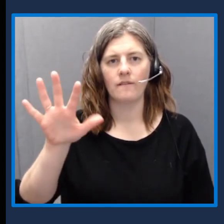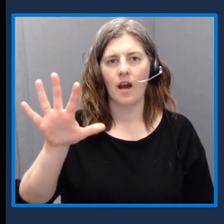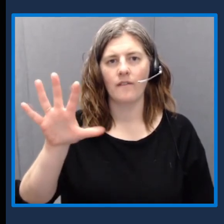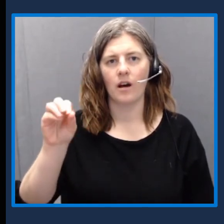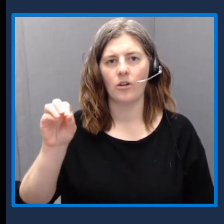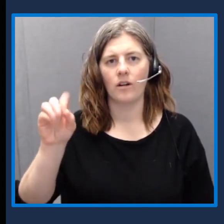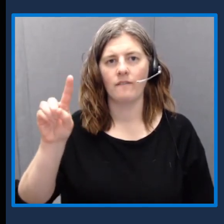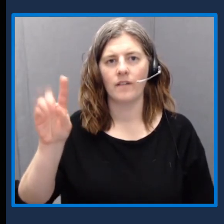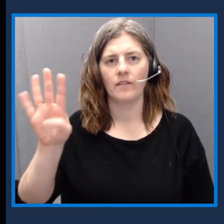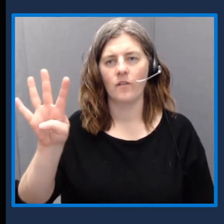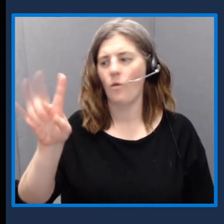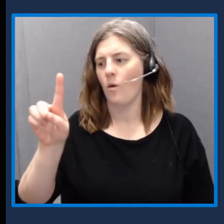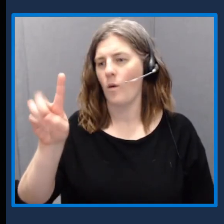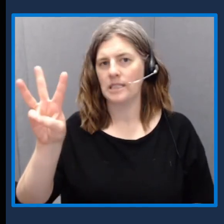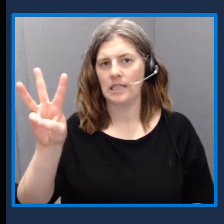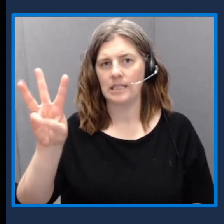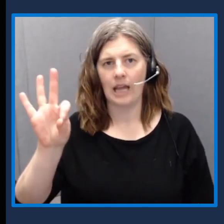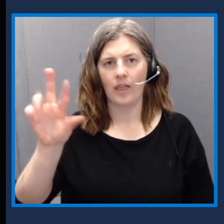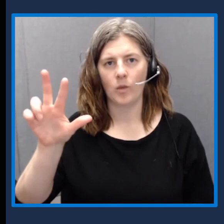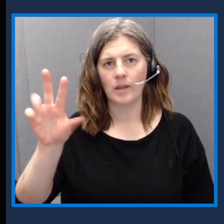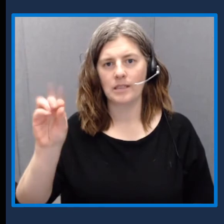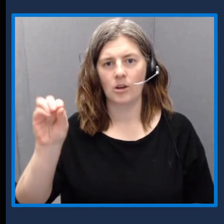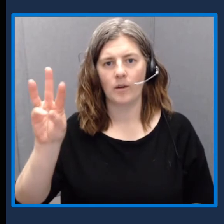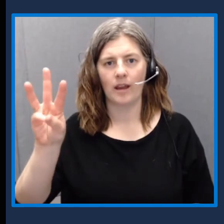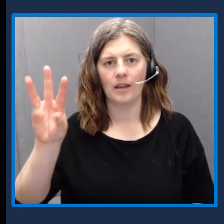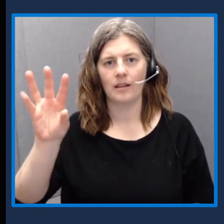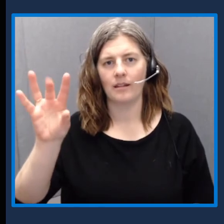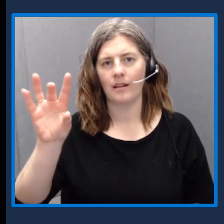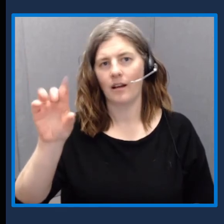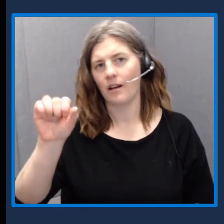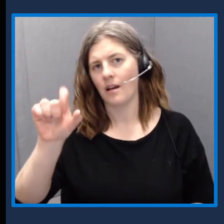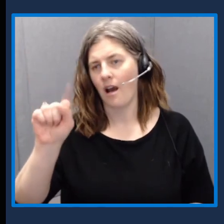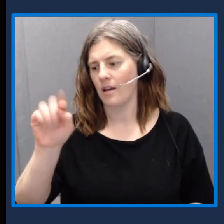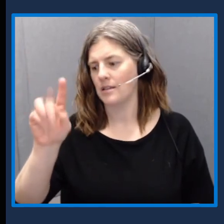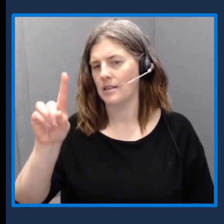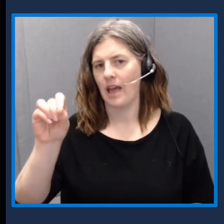200,515 416 9308 live cut down sh.